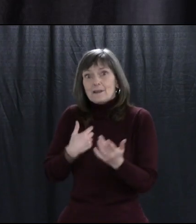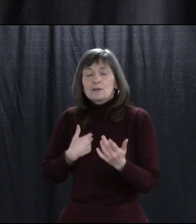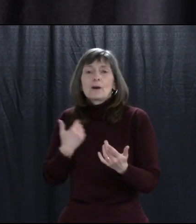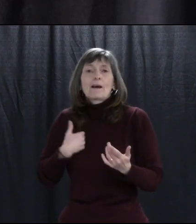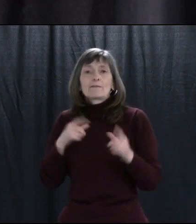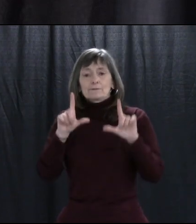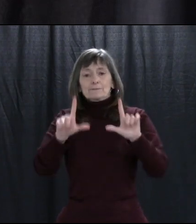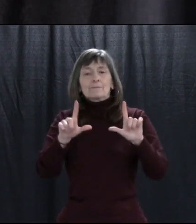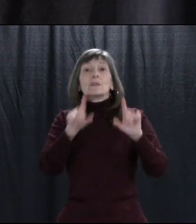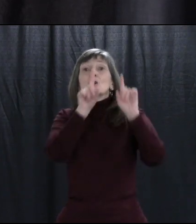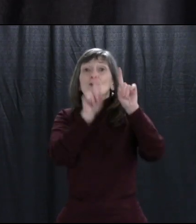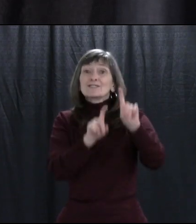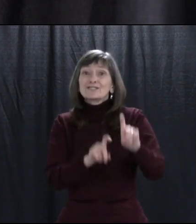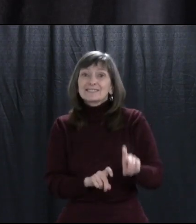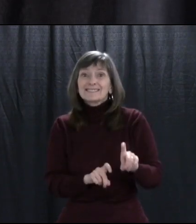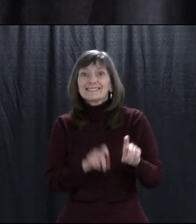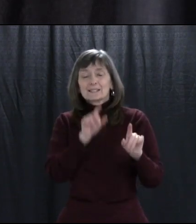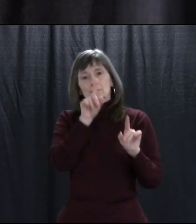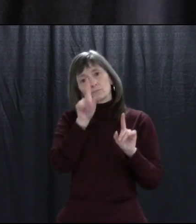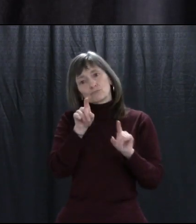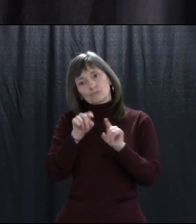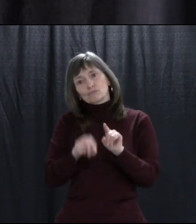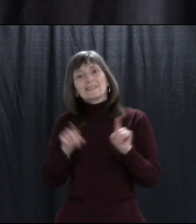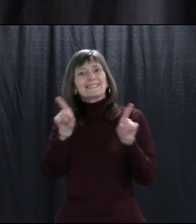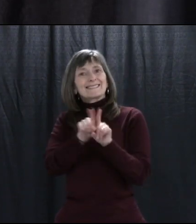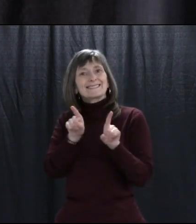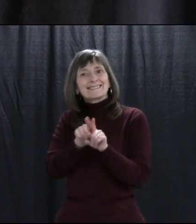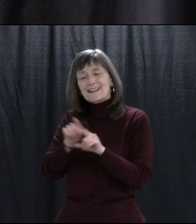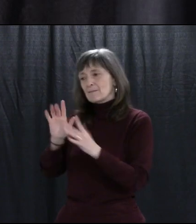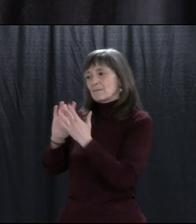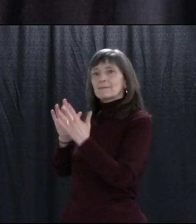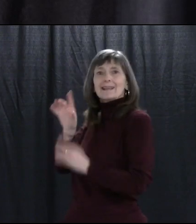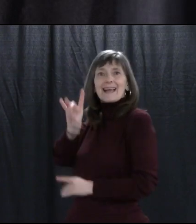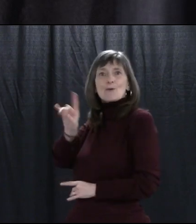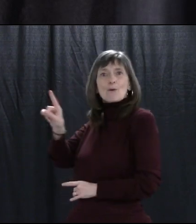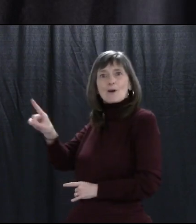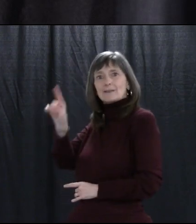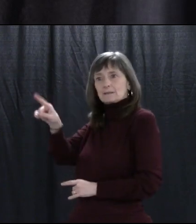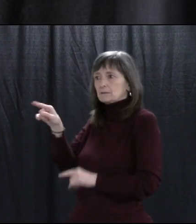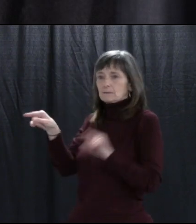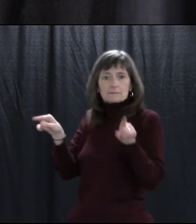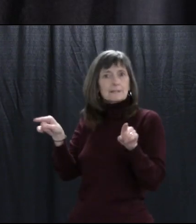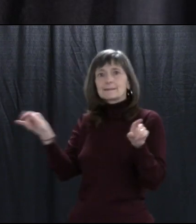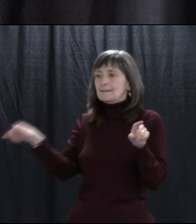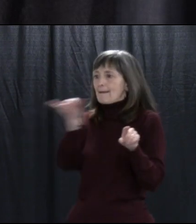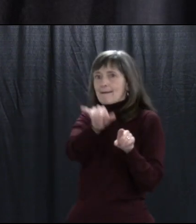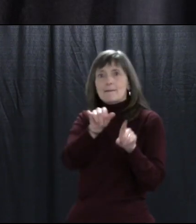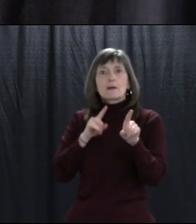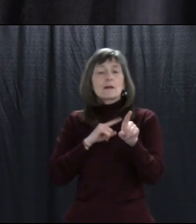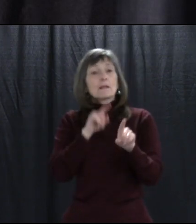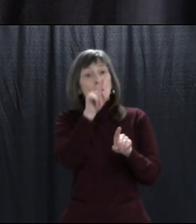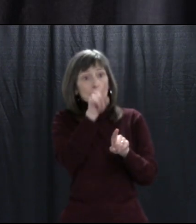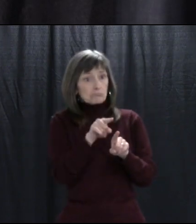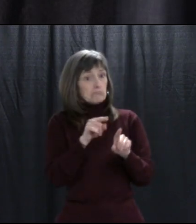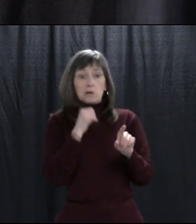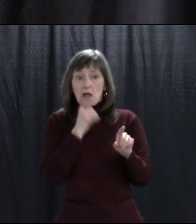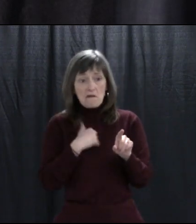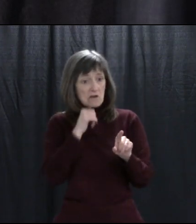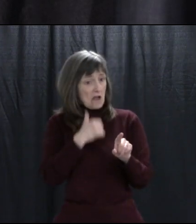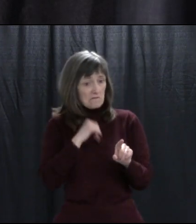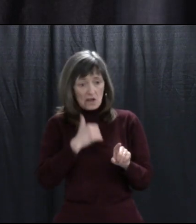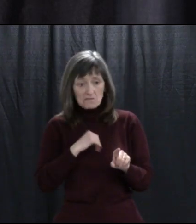would get the same questions that they have on the online survey at the moment, and then sign a declaration that they